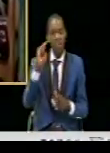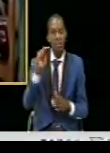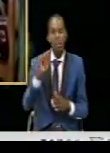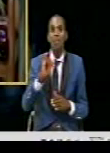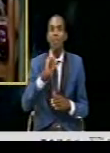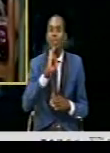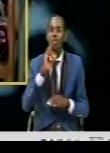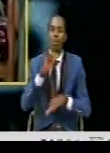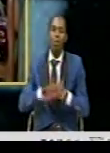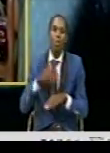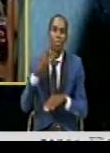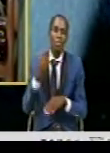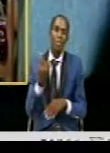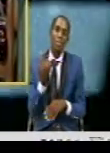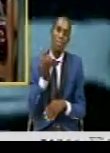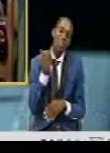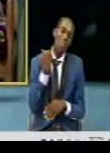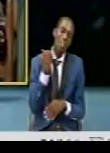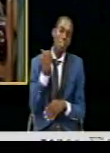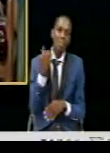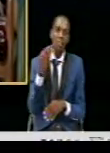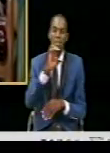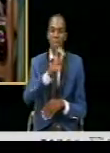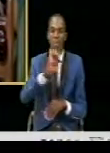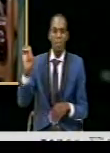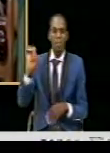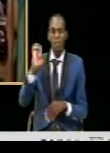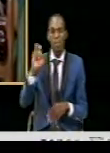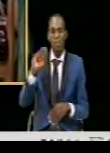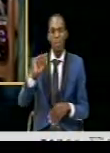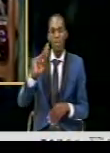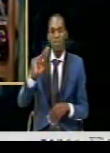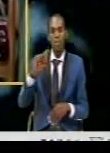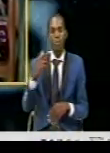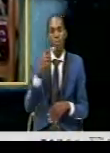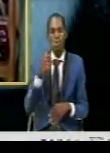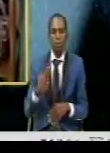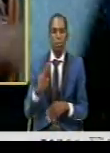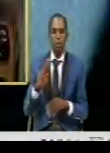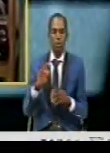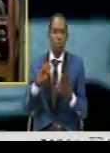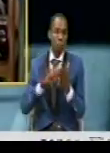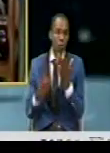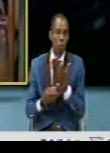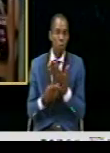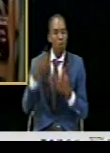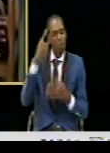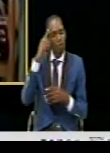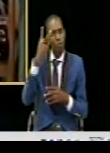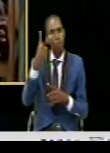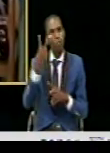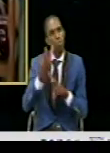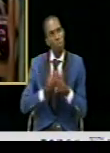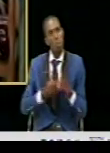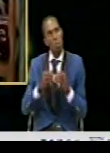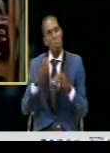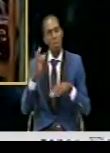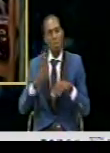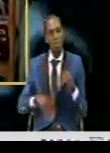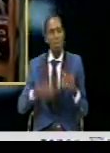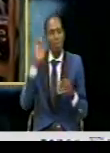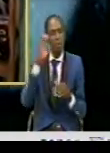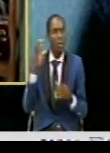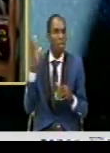State. My testimony is just from the last concluded Enugu